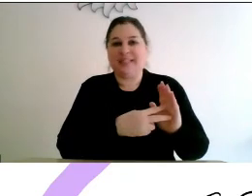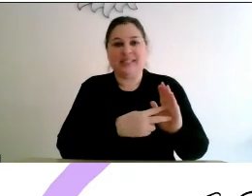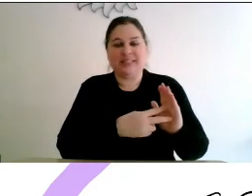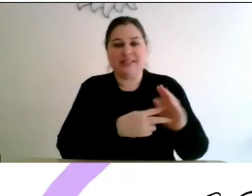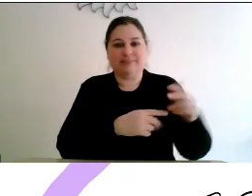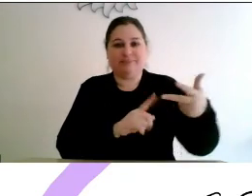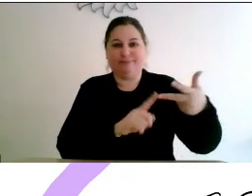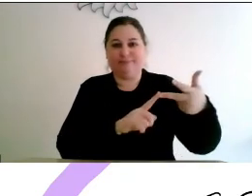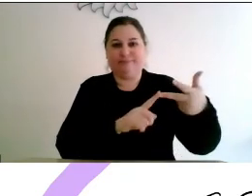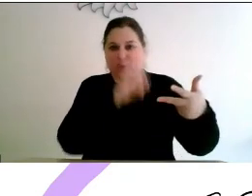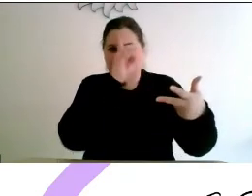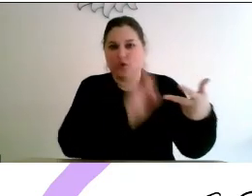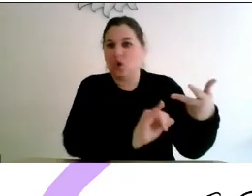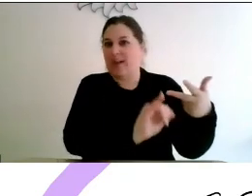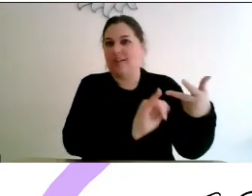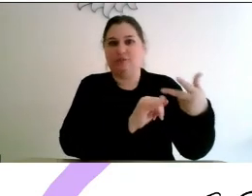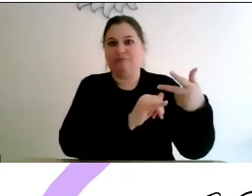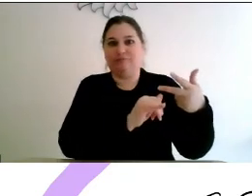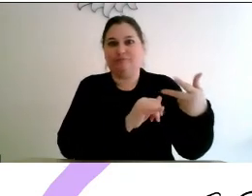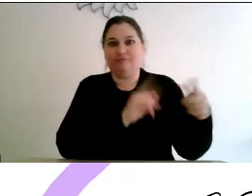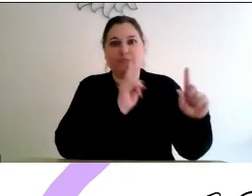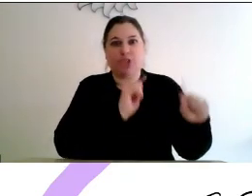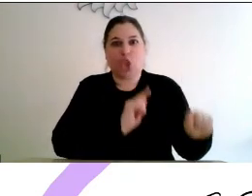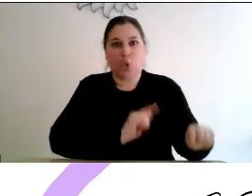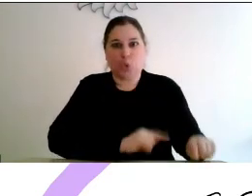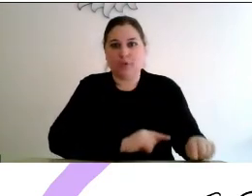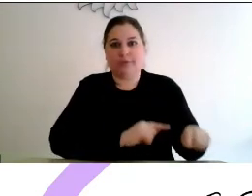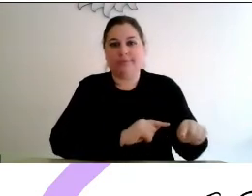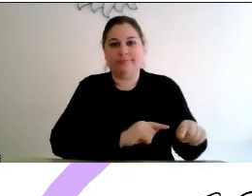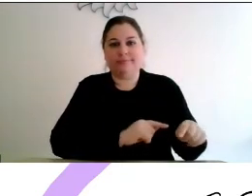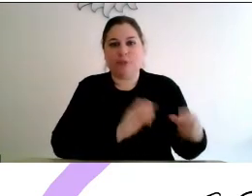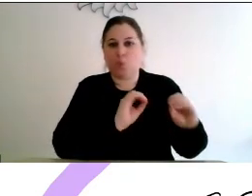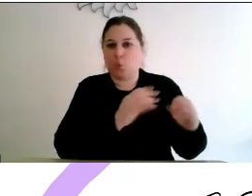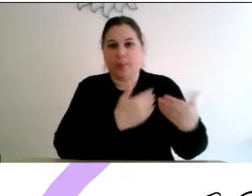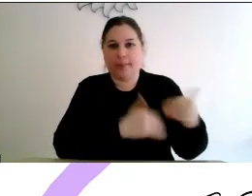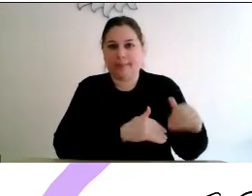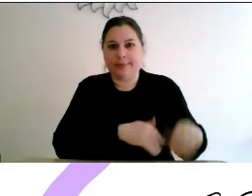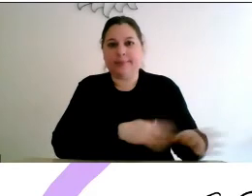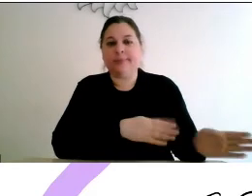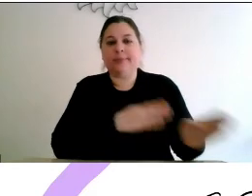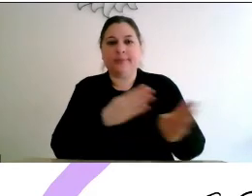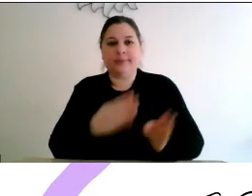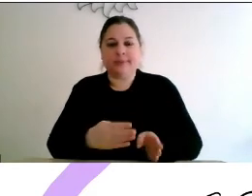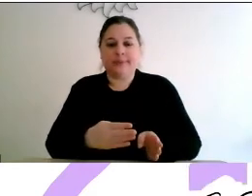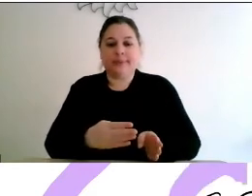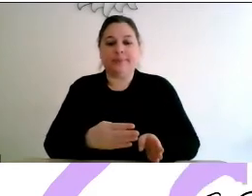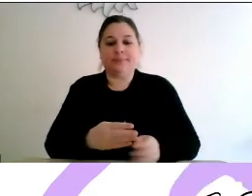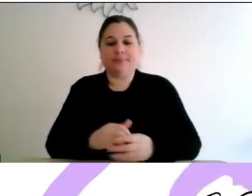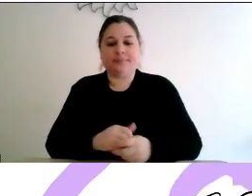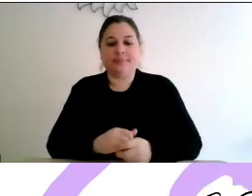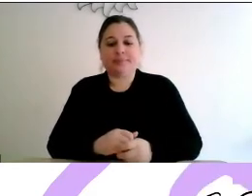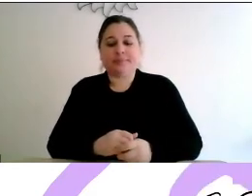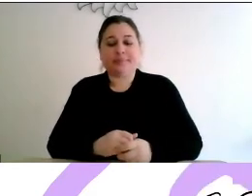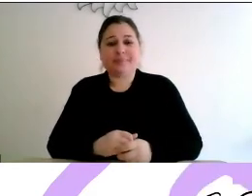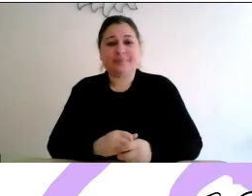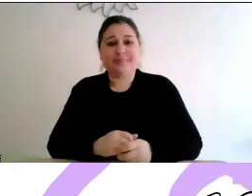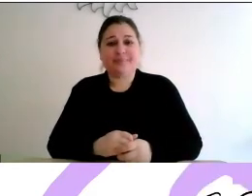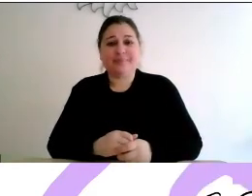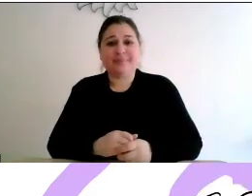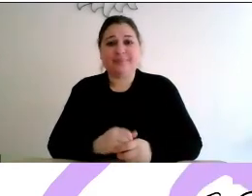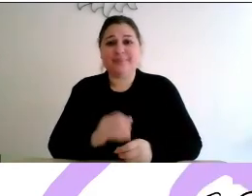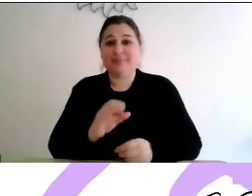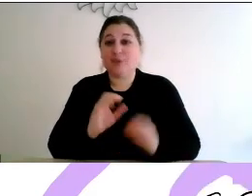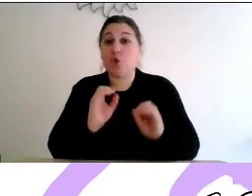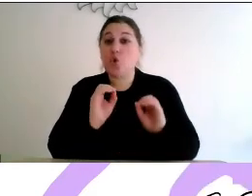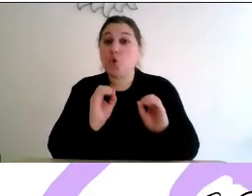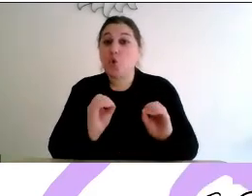but the y-intercepts are different. That's the difference between infinite amount of solutions